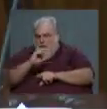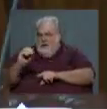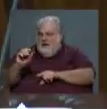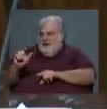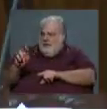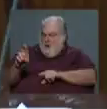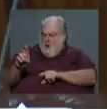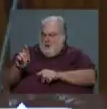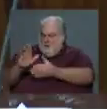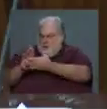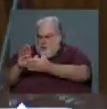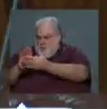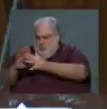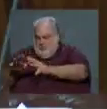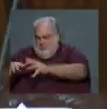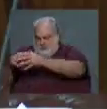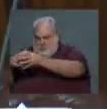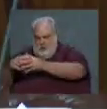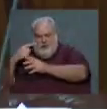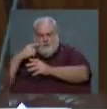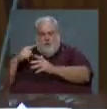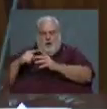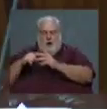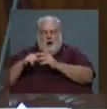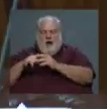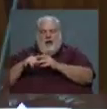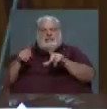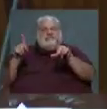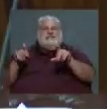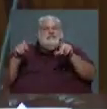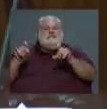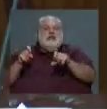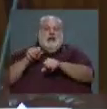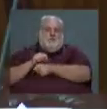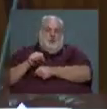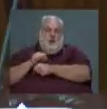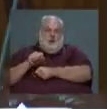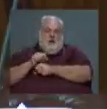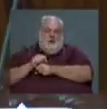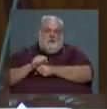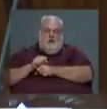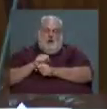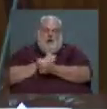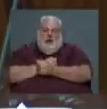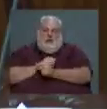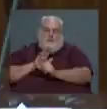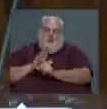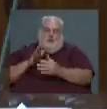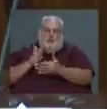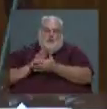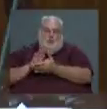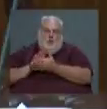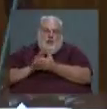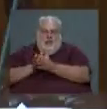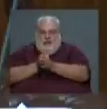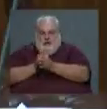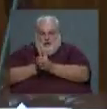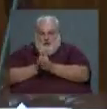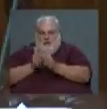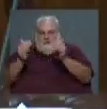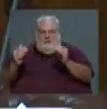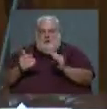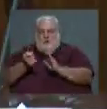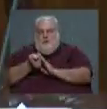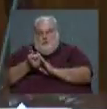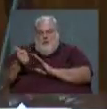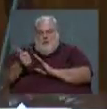Rock School District for a pilot project relative to the city's Love Your School initiative and for other purposes. An ordinance to dispense with the